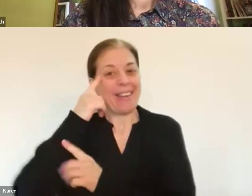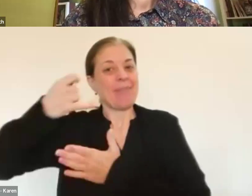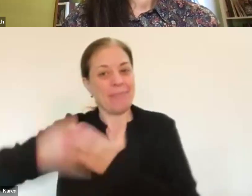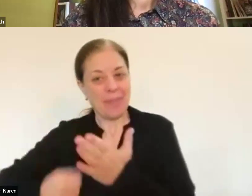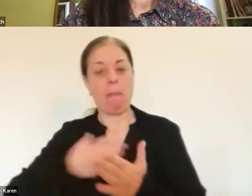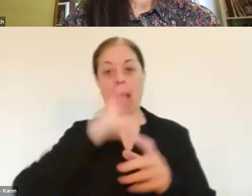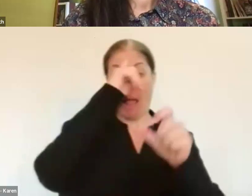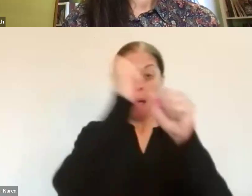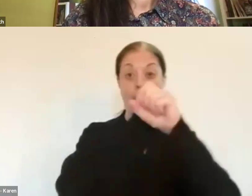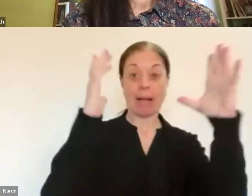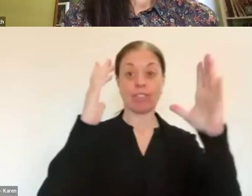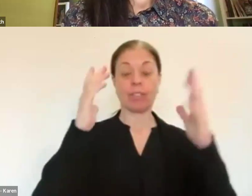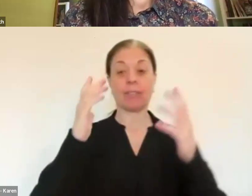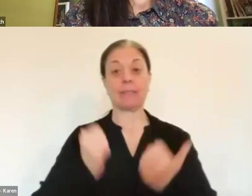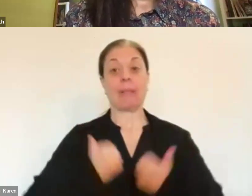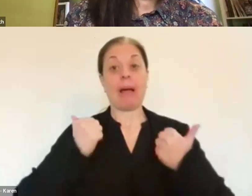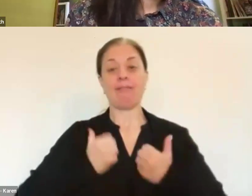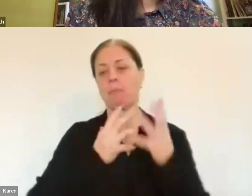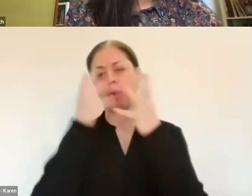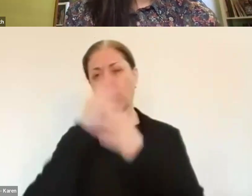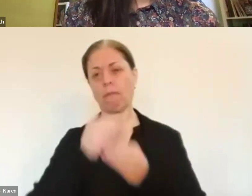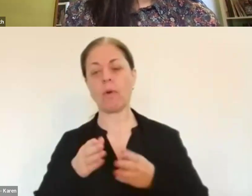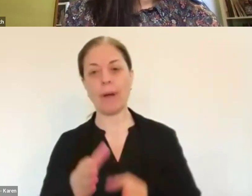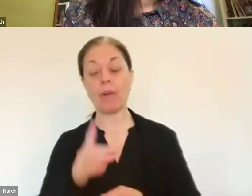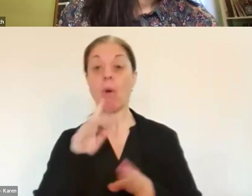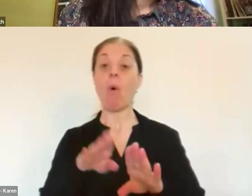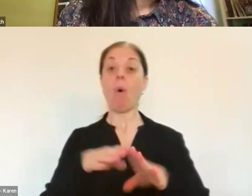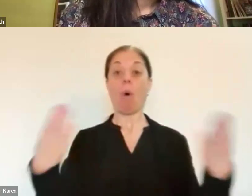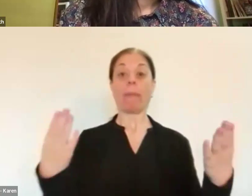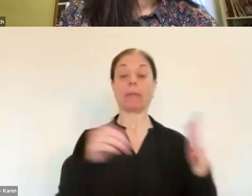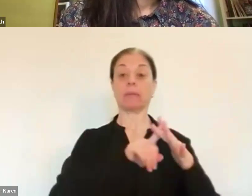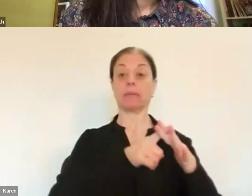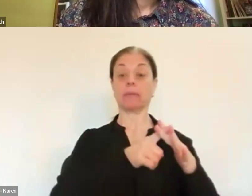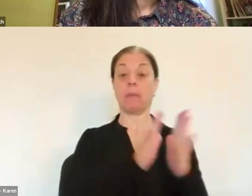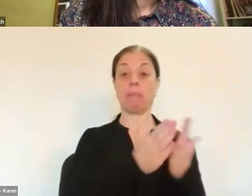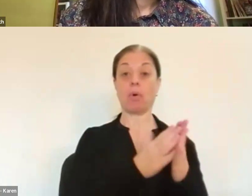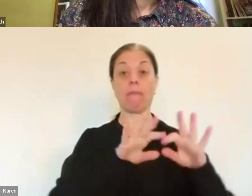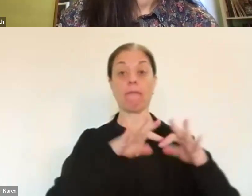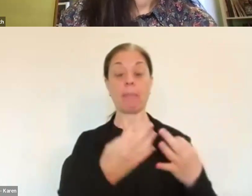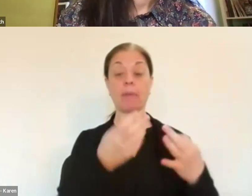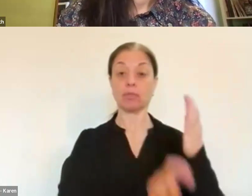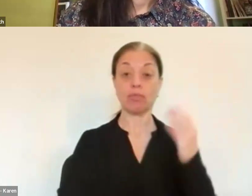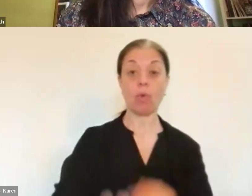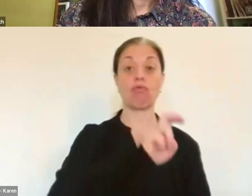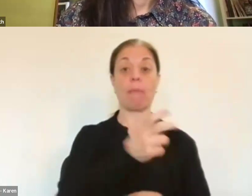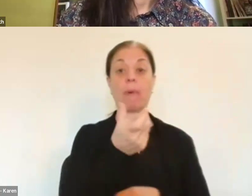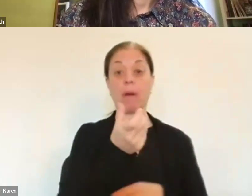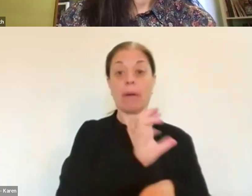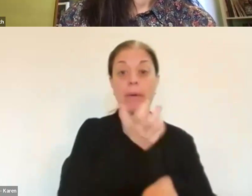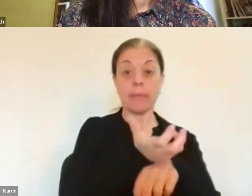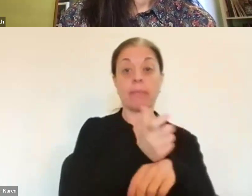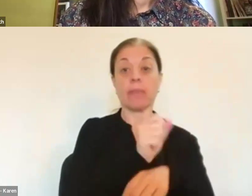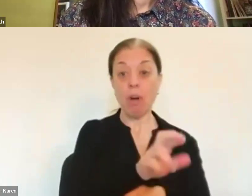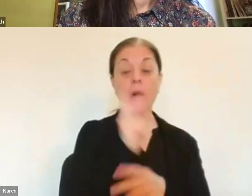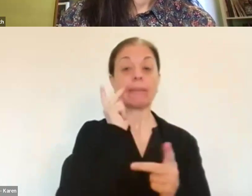this, beautiful way. And I think the opening scene of the book, where the family is on this road trip in the car and you see